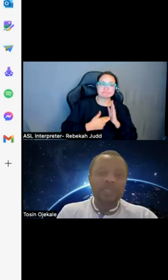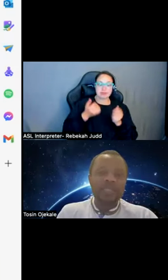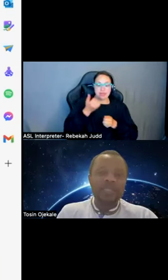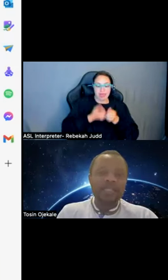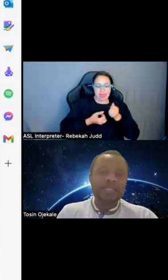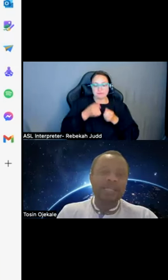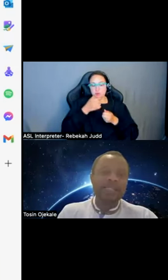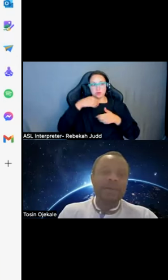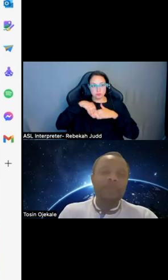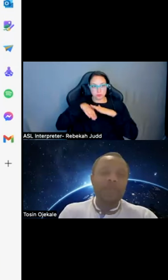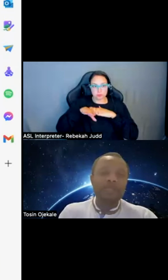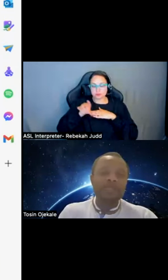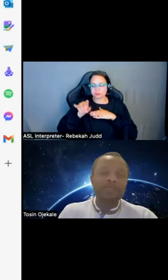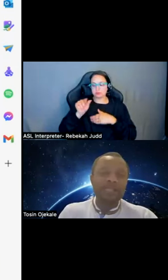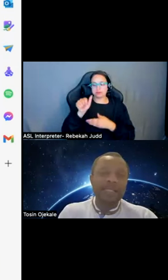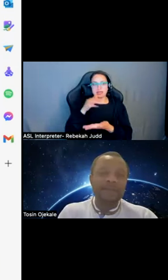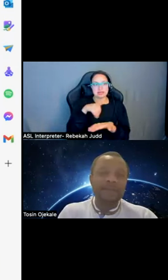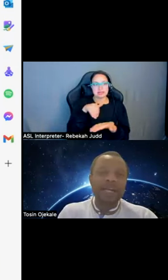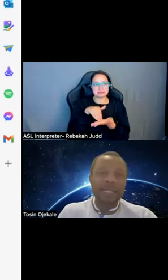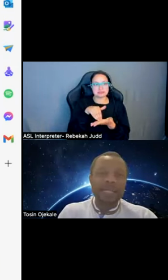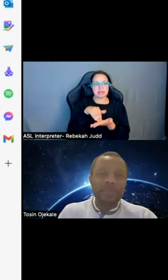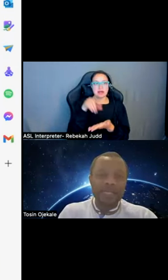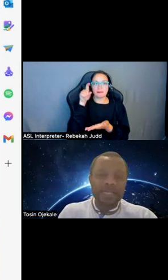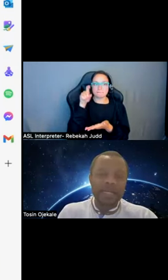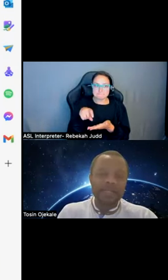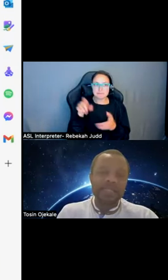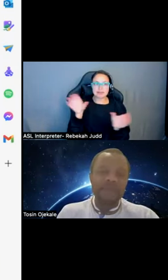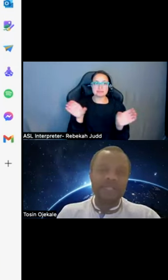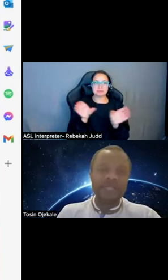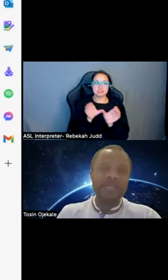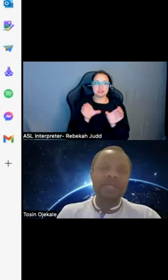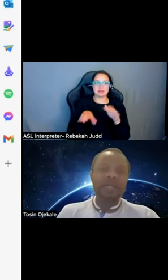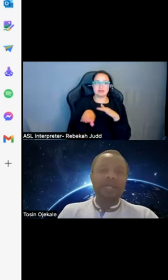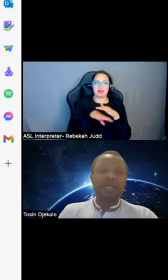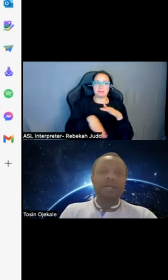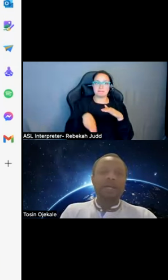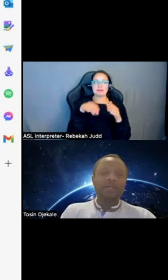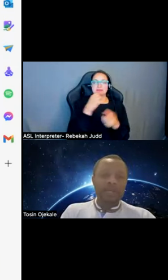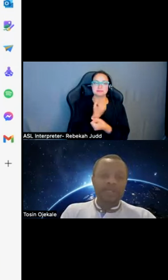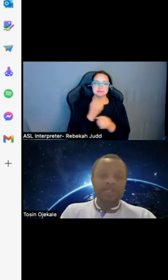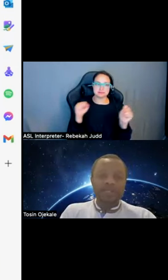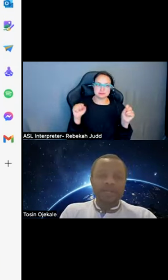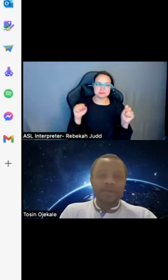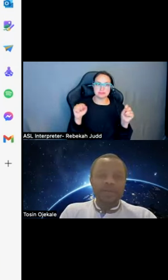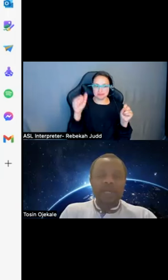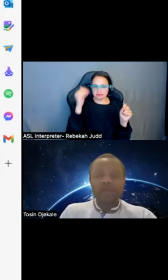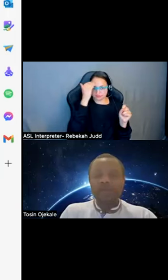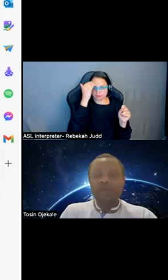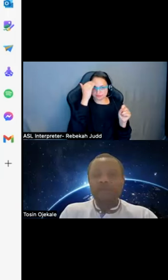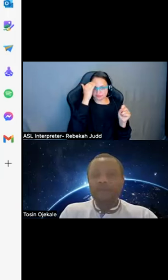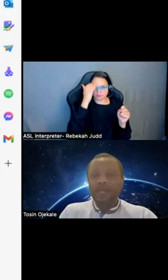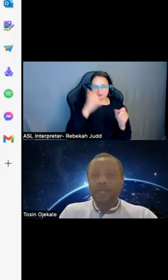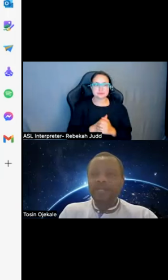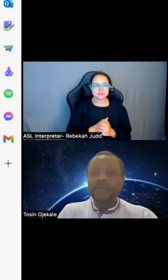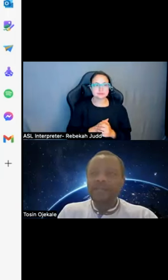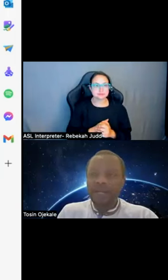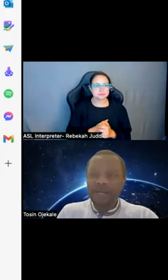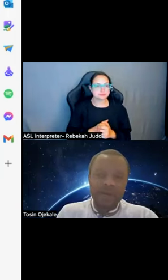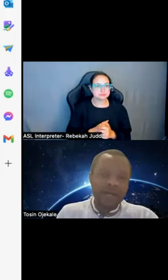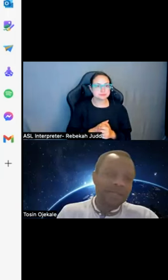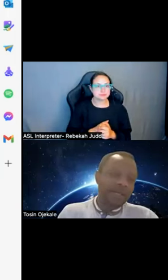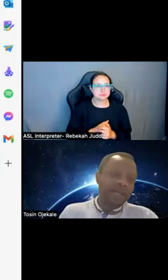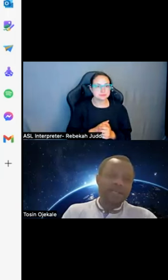works within a data center must be certified in basic safety knowledge. Okay, so you don't have to be